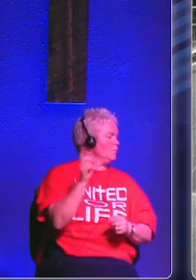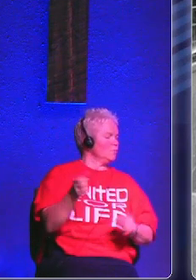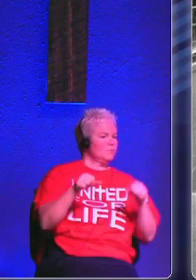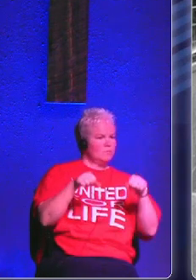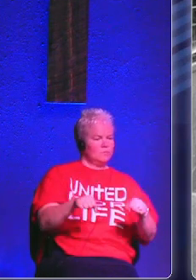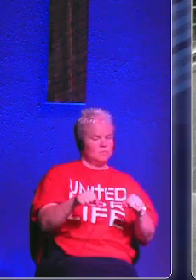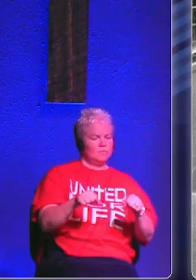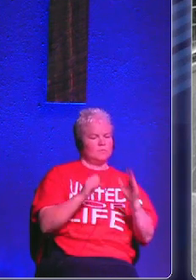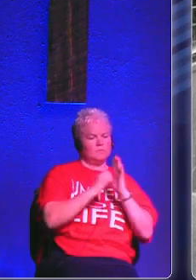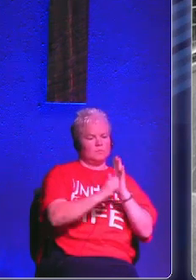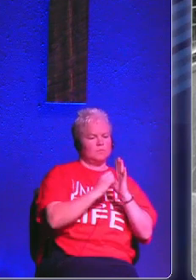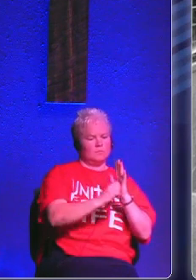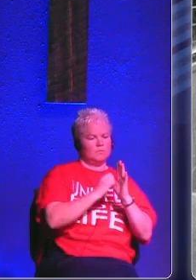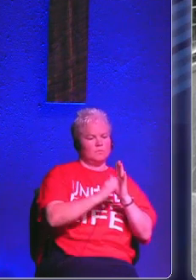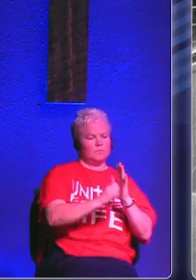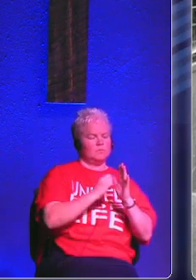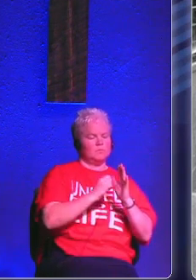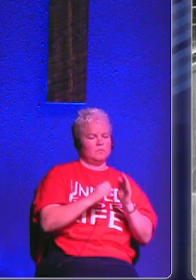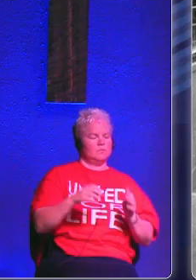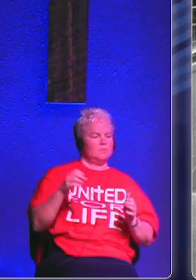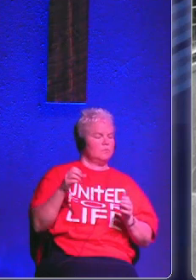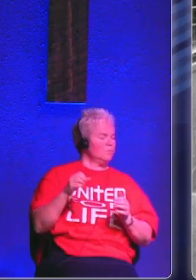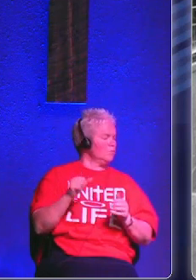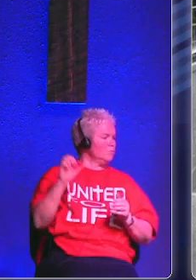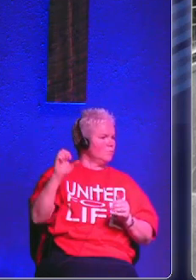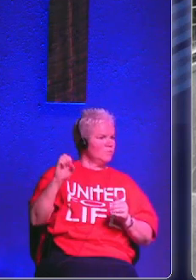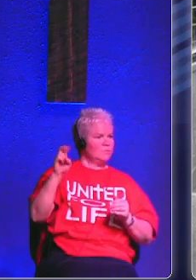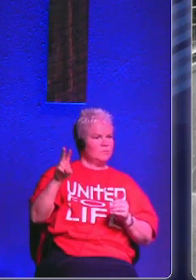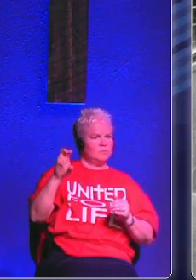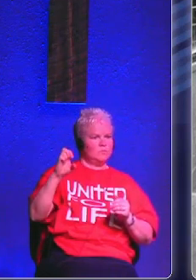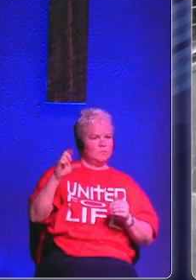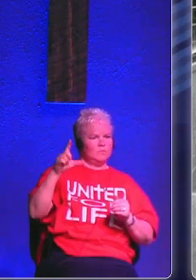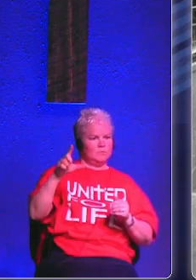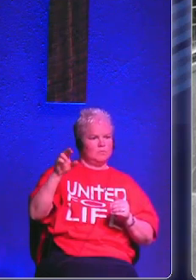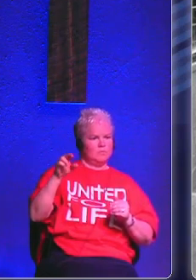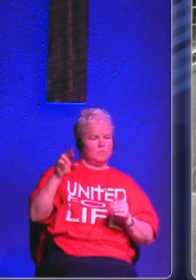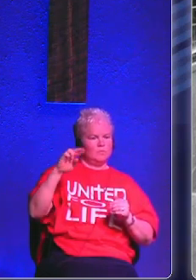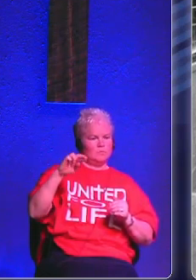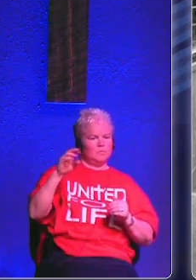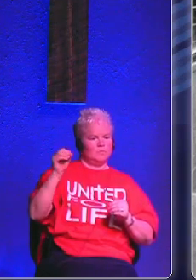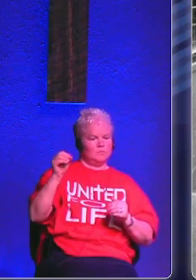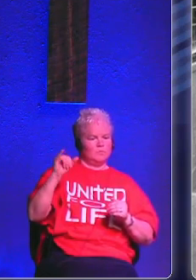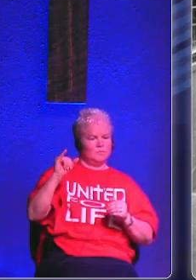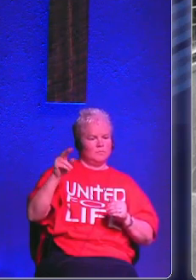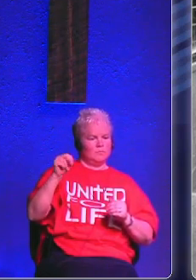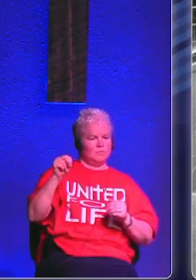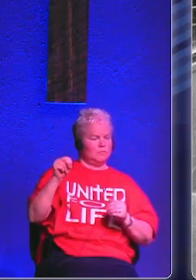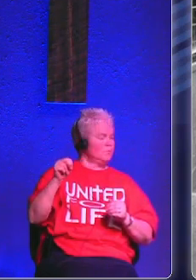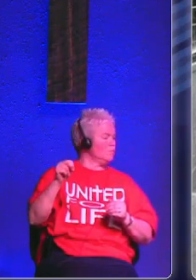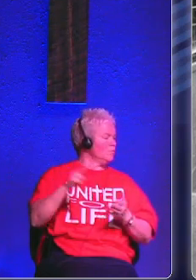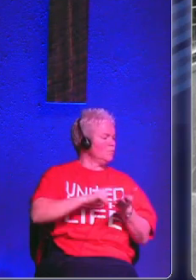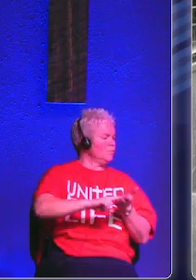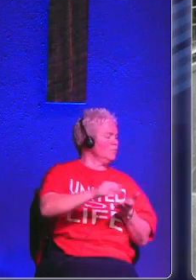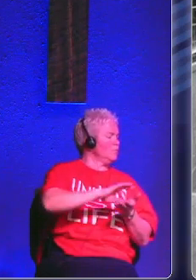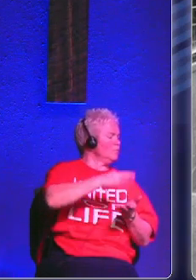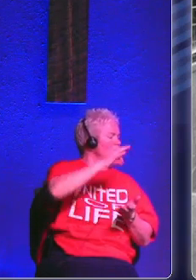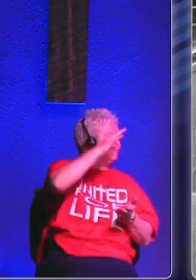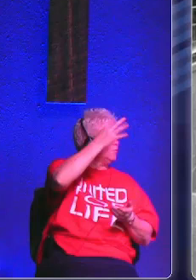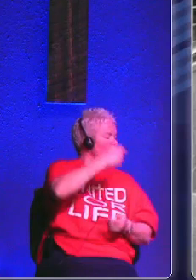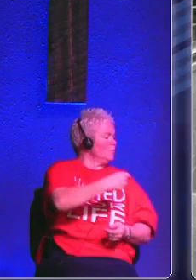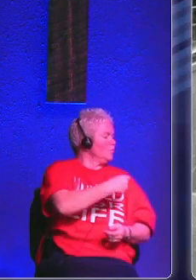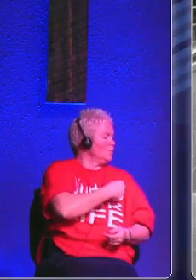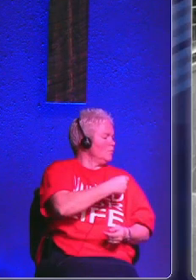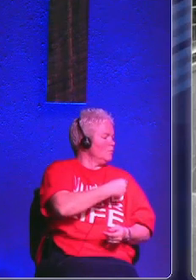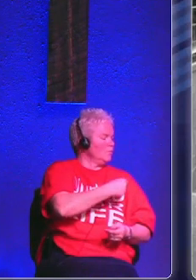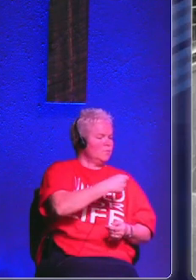be explained by evolution or science, so there must be a spiritual explanation. And I'll tell you this, Holy Spirit